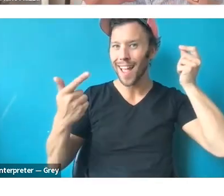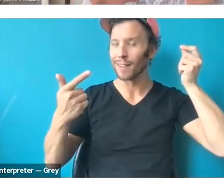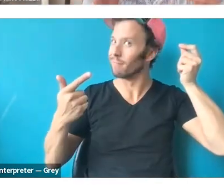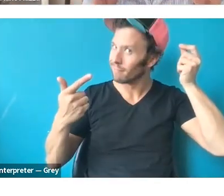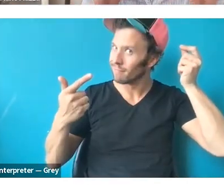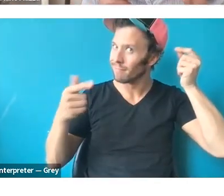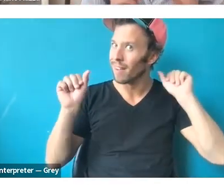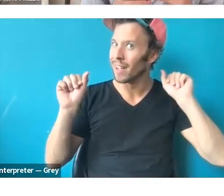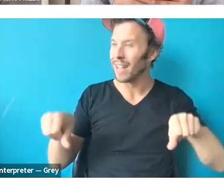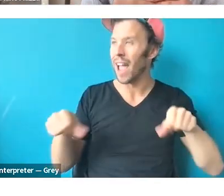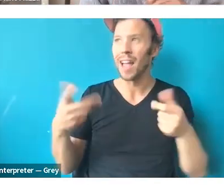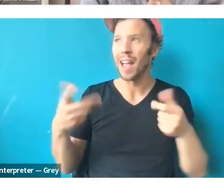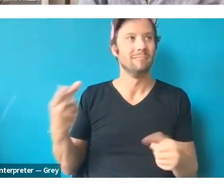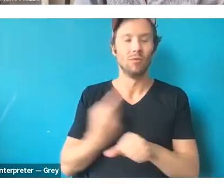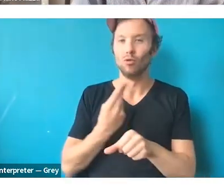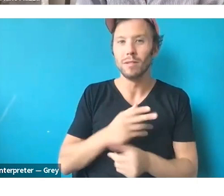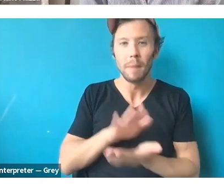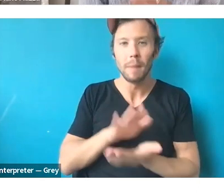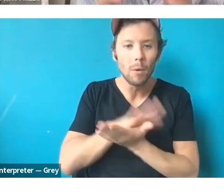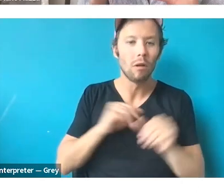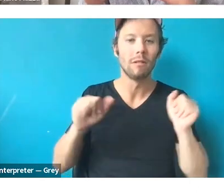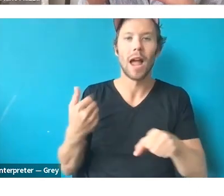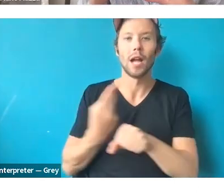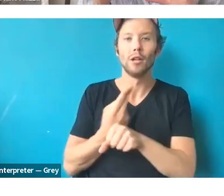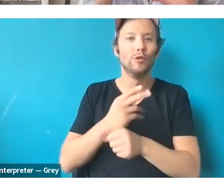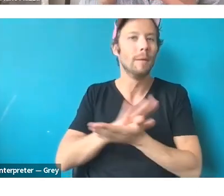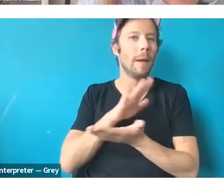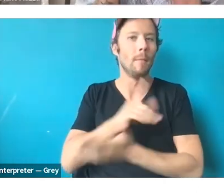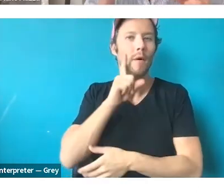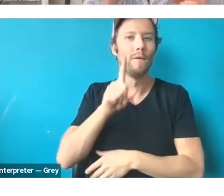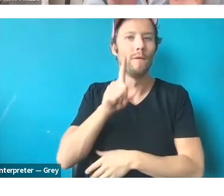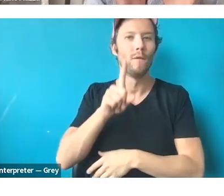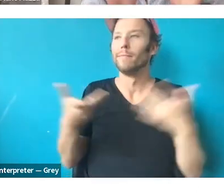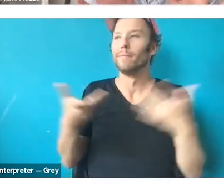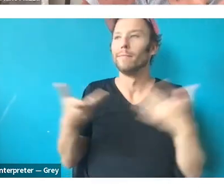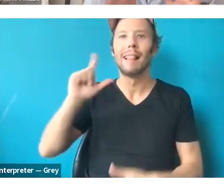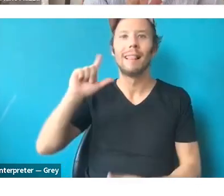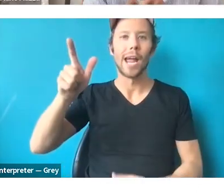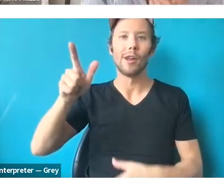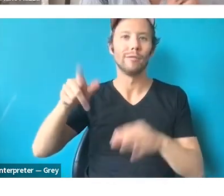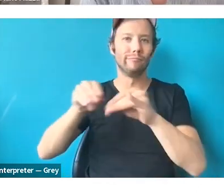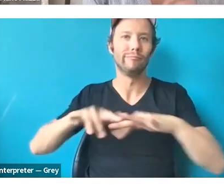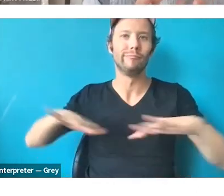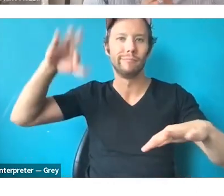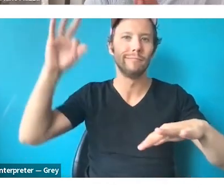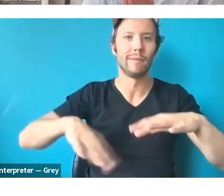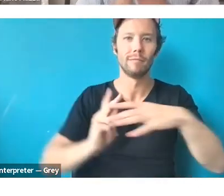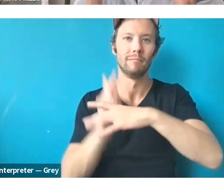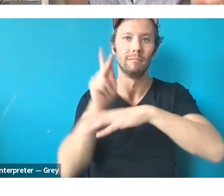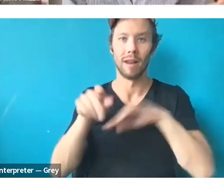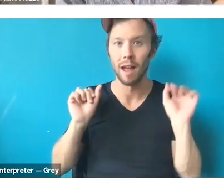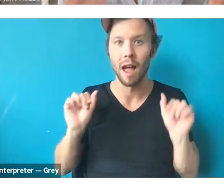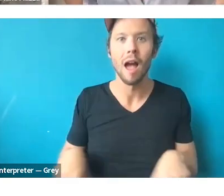we can kind of work on products that don't actually take from the planet, but they give back. And